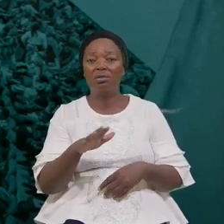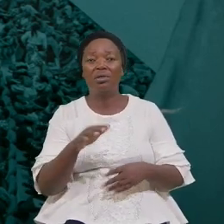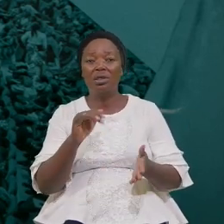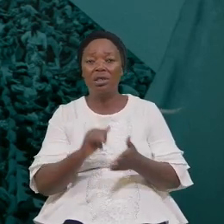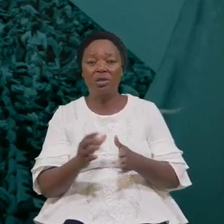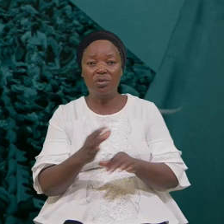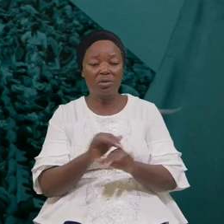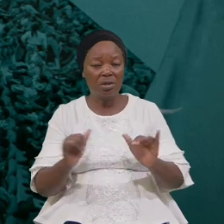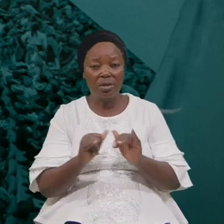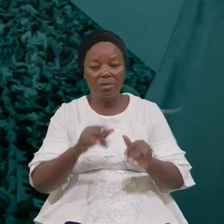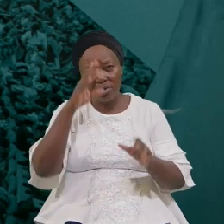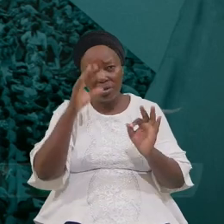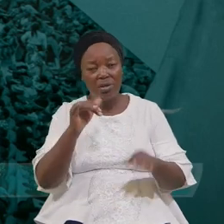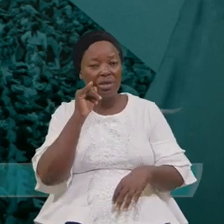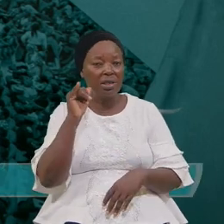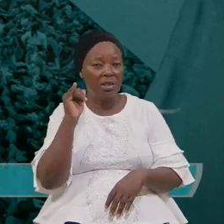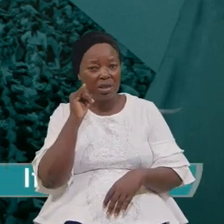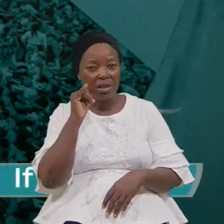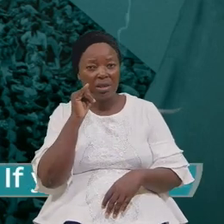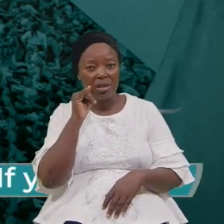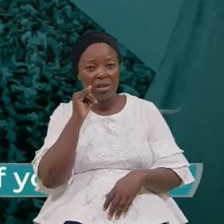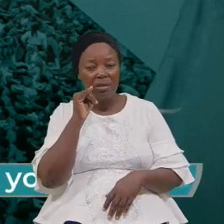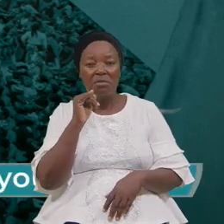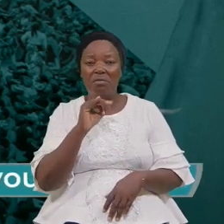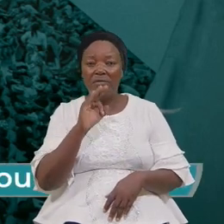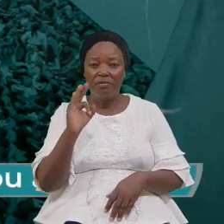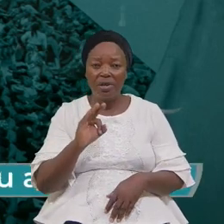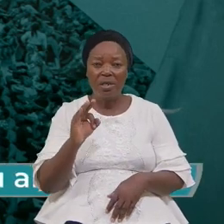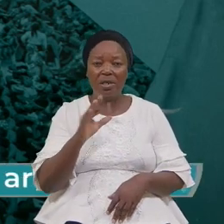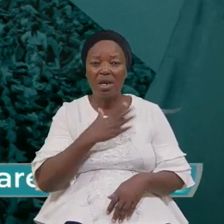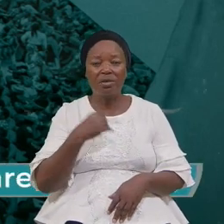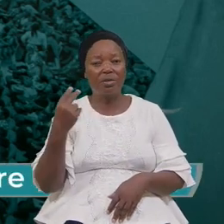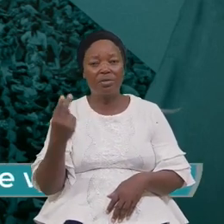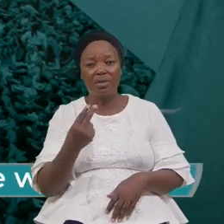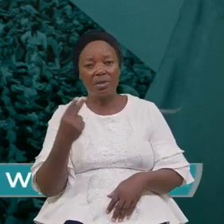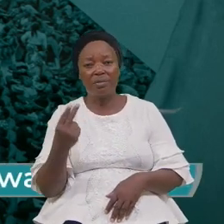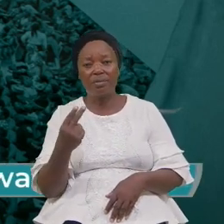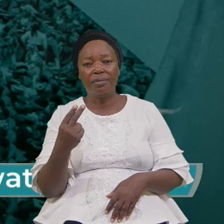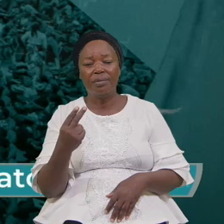yesterday, on Friday and on Thursday,